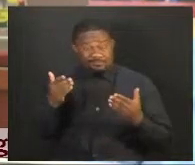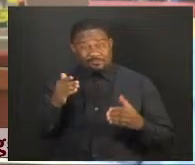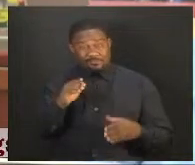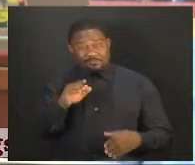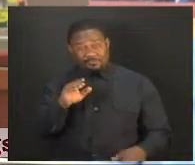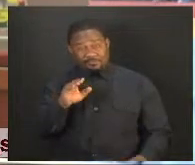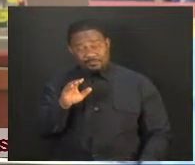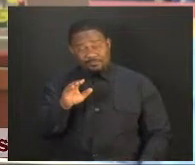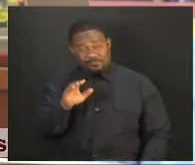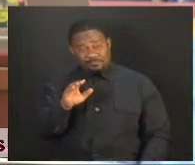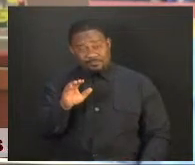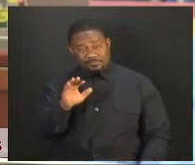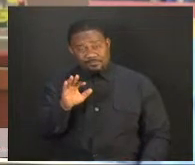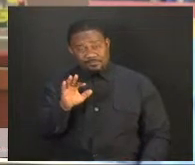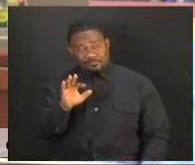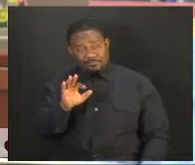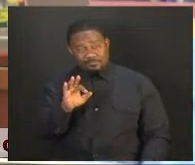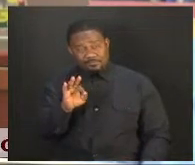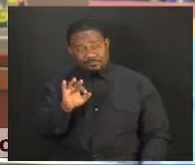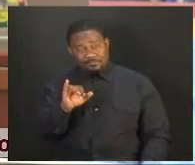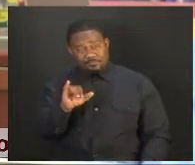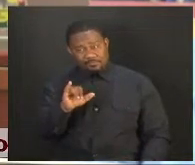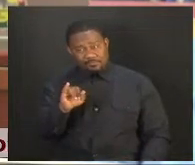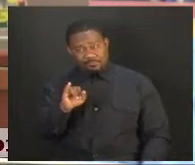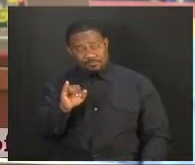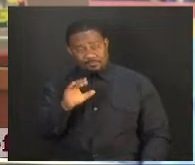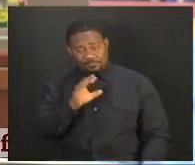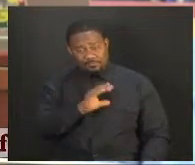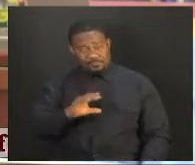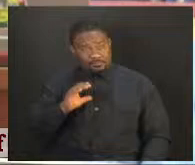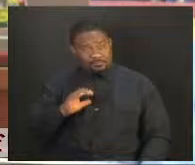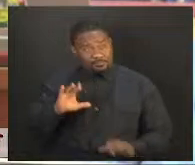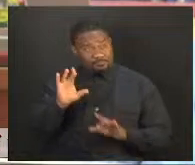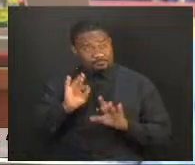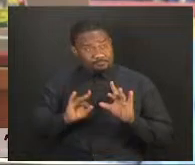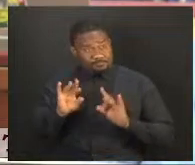That's Committee of Selection.